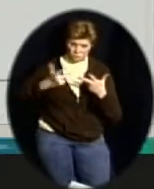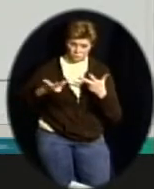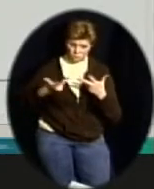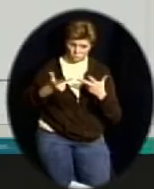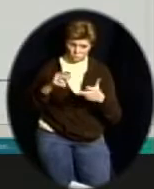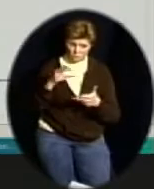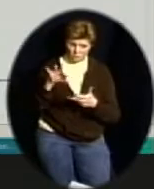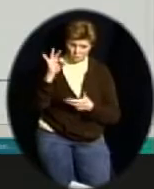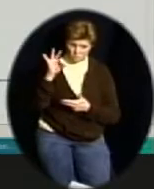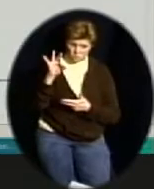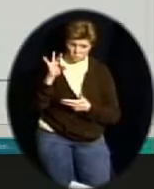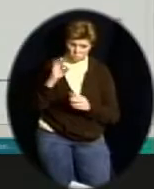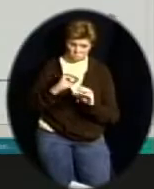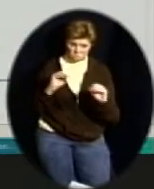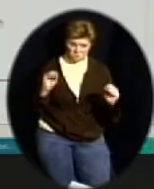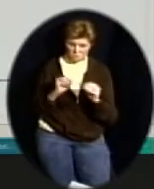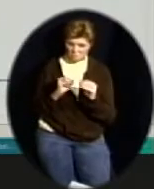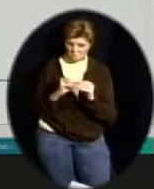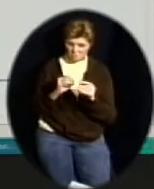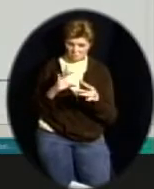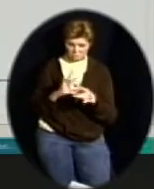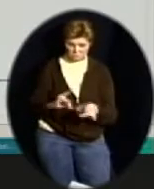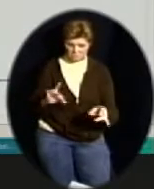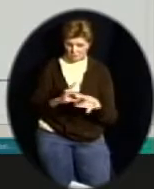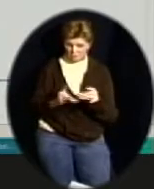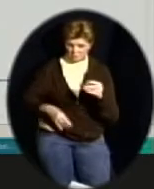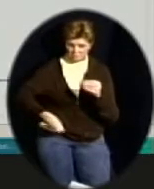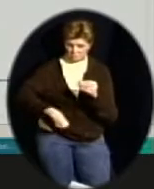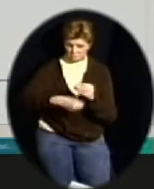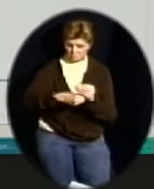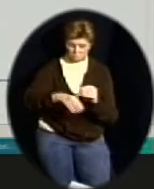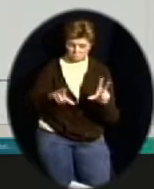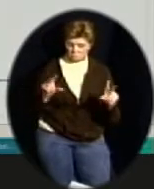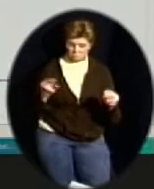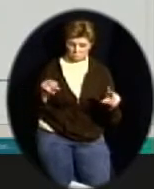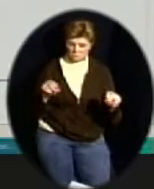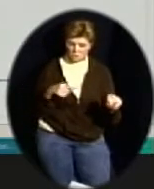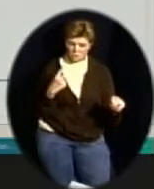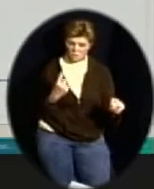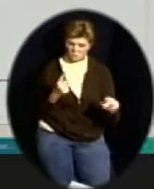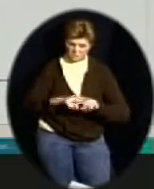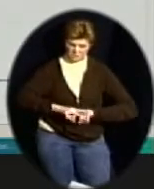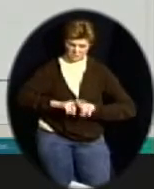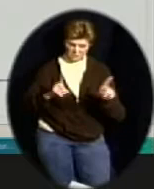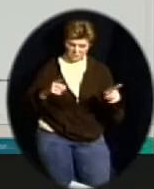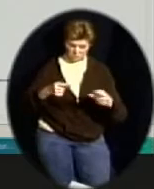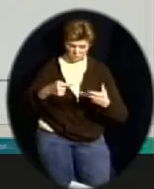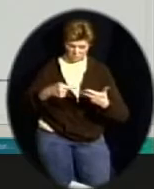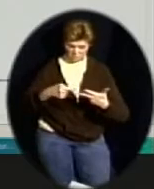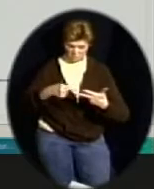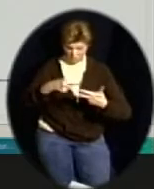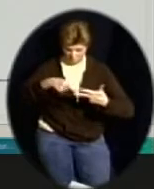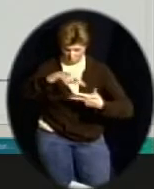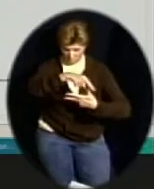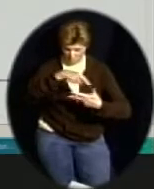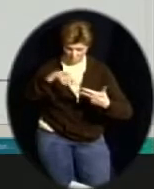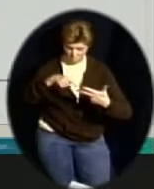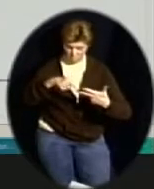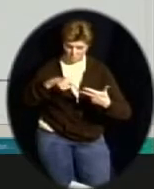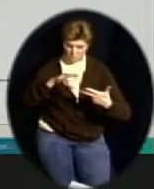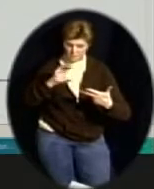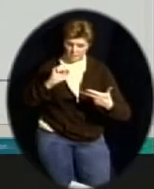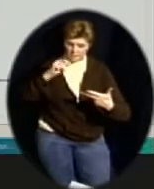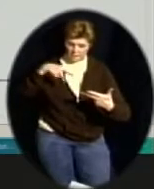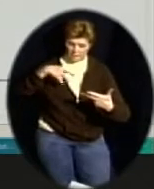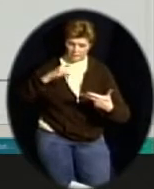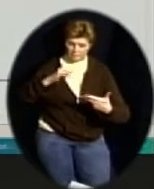no additional comments there, only saying that the capital outlay remains at 5. Only in this scenario,